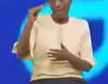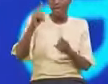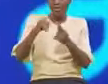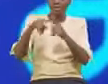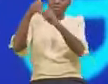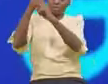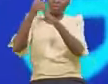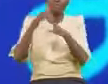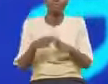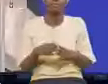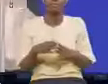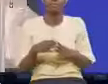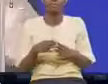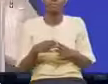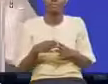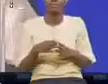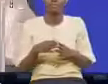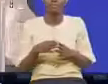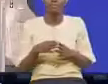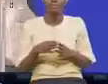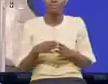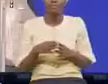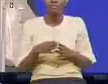Mahe amewo katã va nye ŋutɔ gbɔnye.